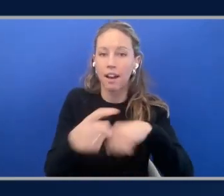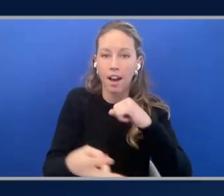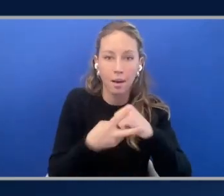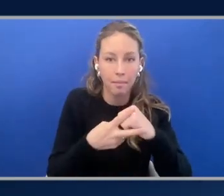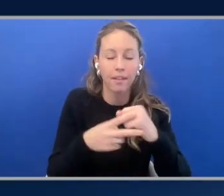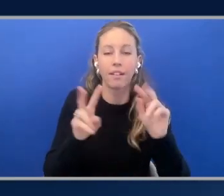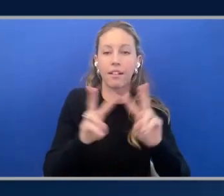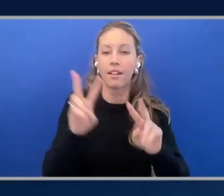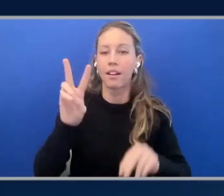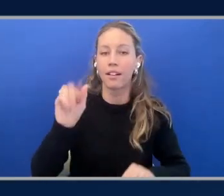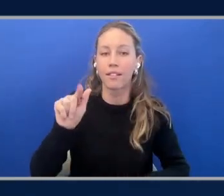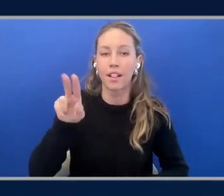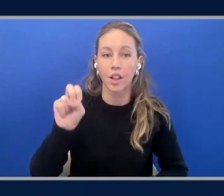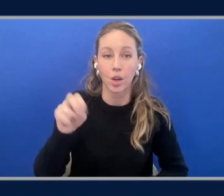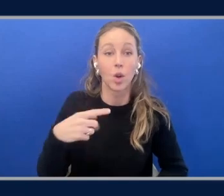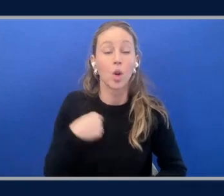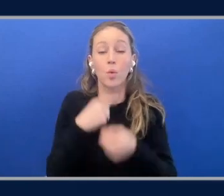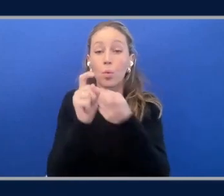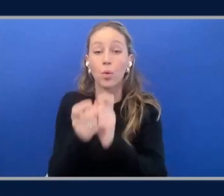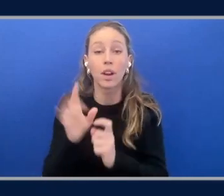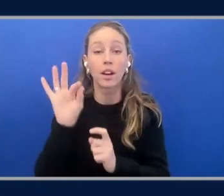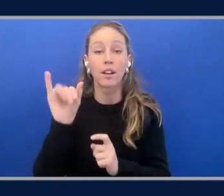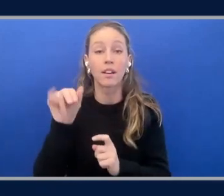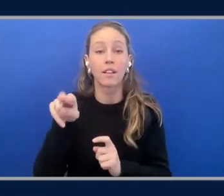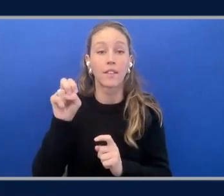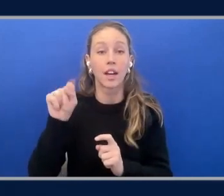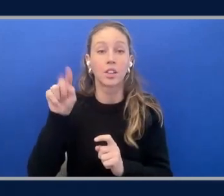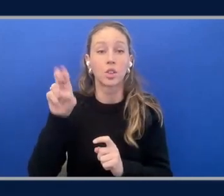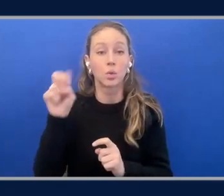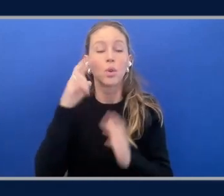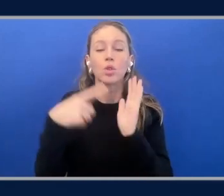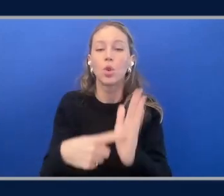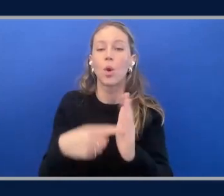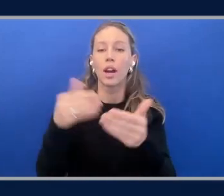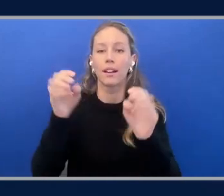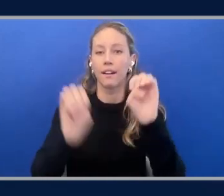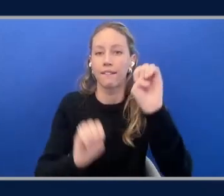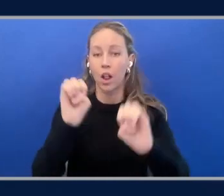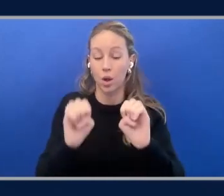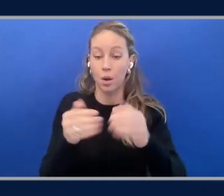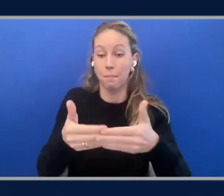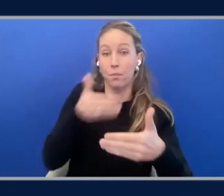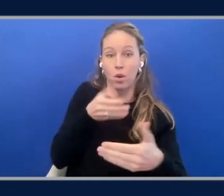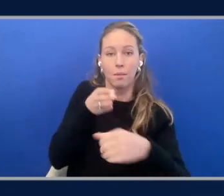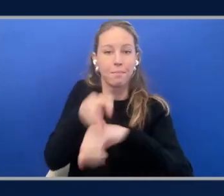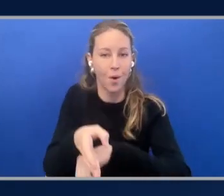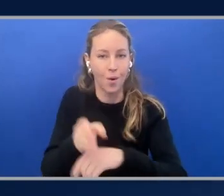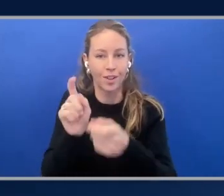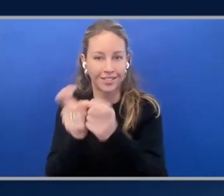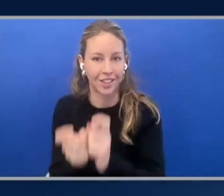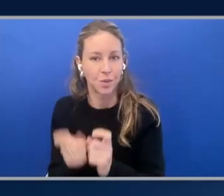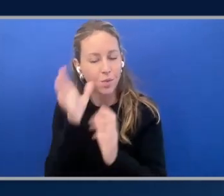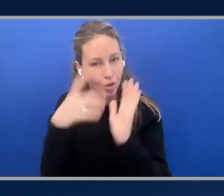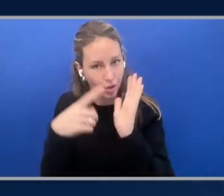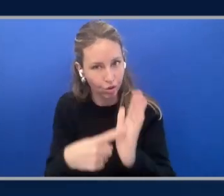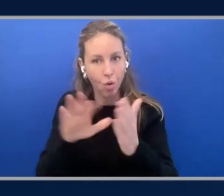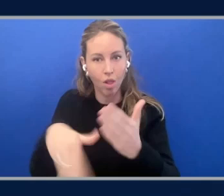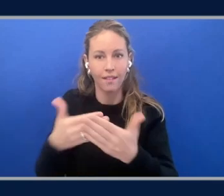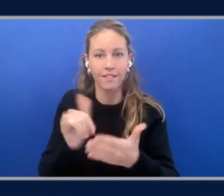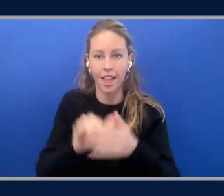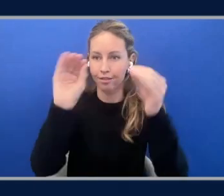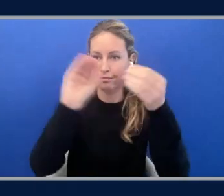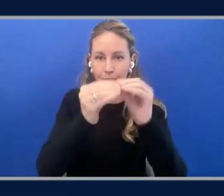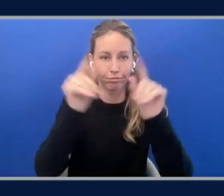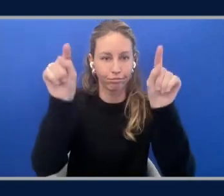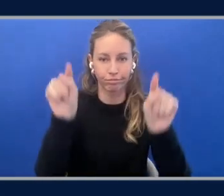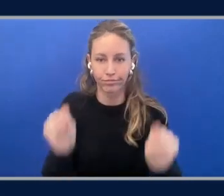fine tune, we'll show you the evals of the difference between pre and post fine tuning. So all of that happens over time, but